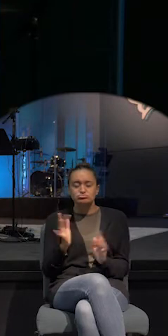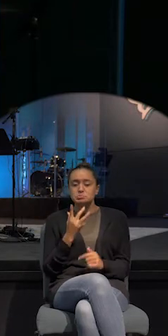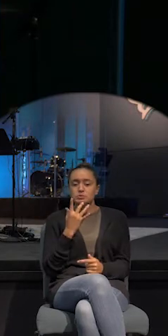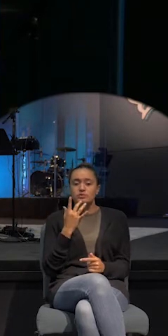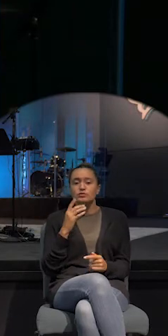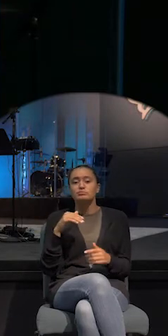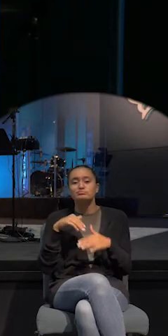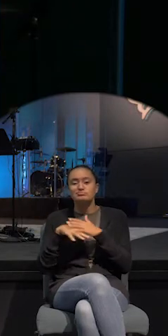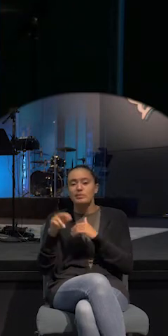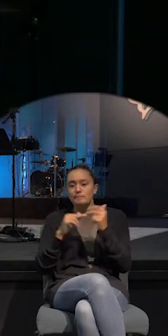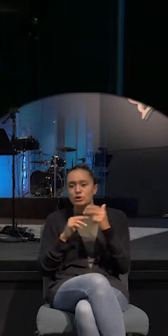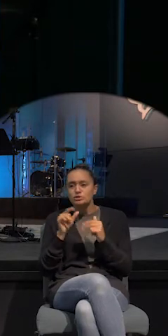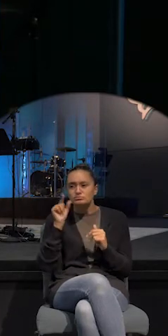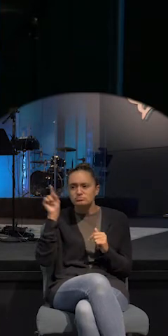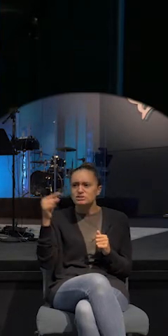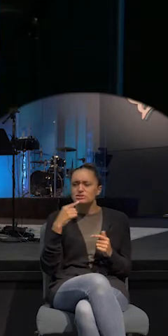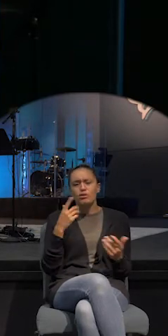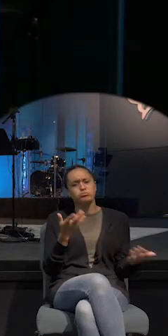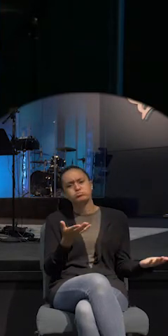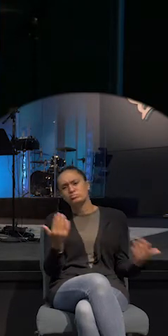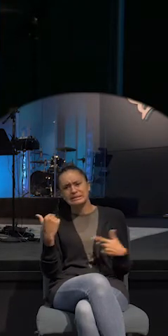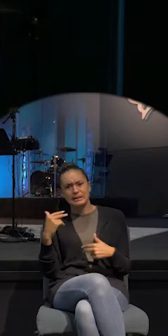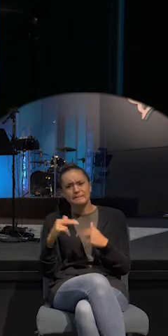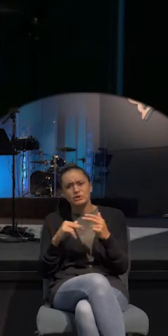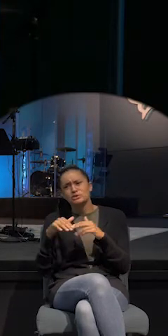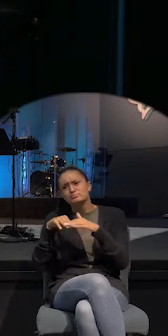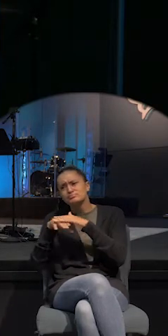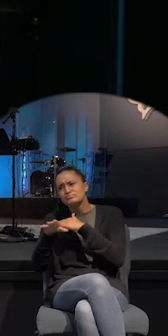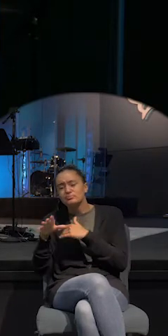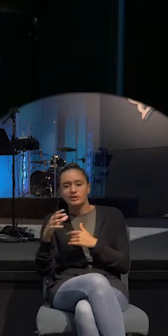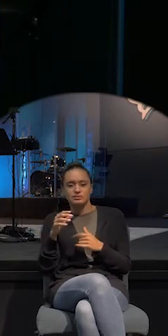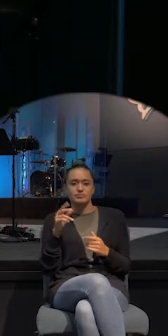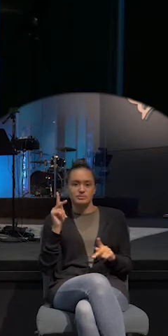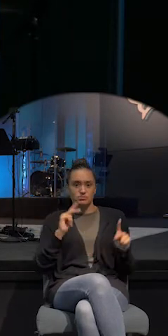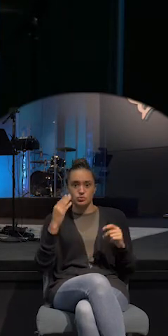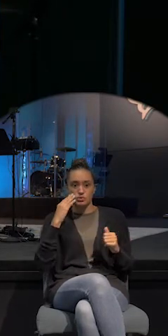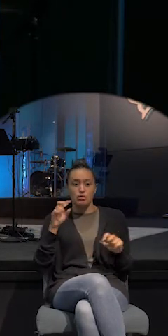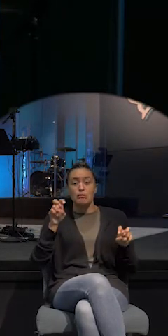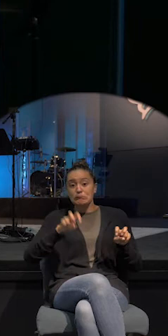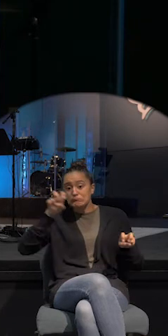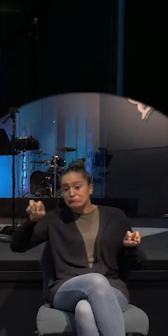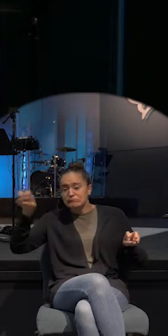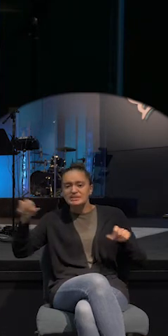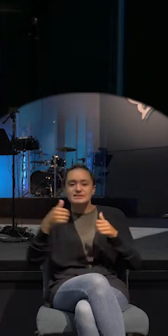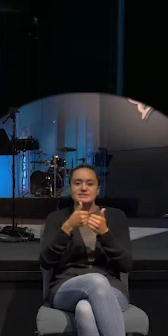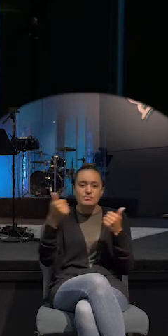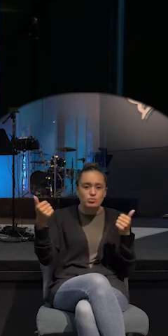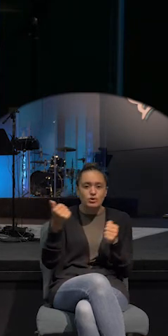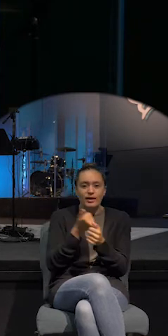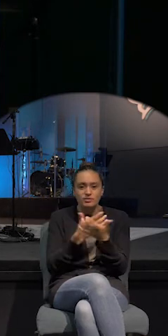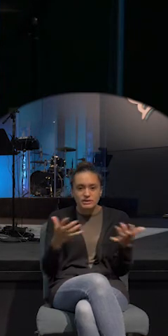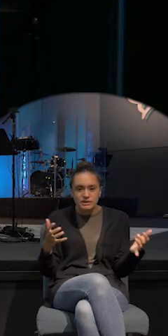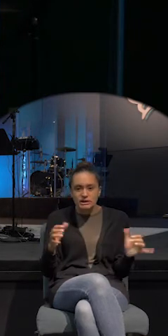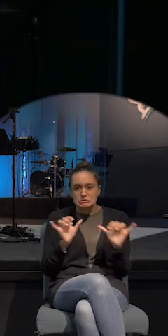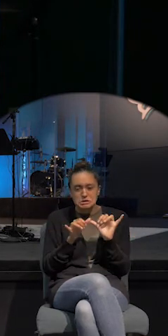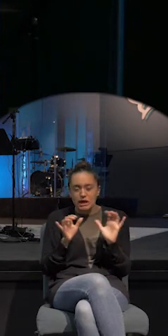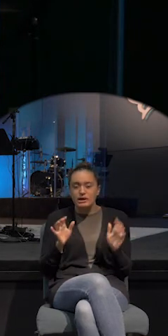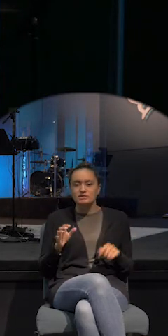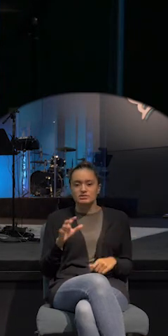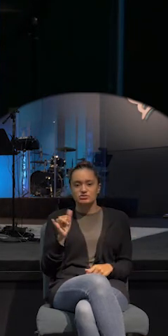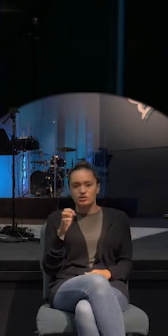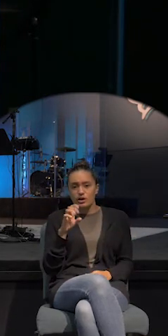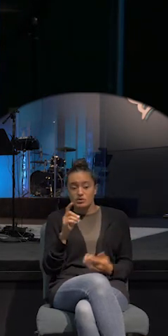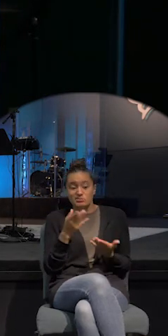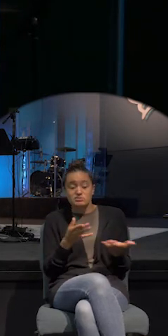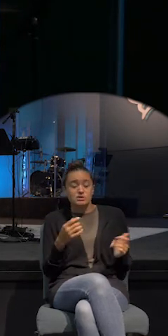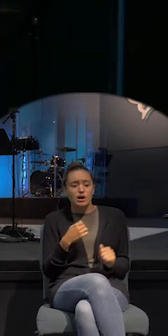into the chapel, and we said, let's go on into the chapel. And they all spaced, you know, apart and everything. And Jared was here. I said, Jared, lead